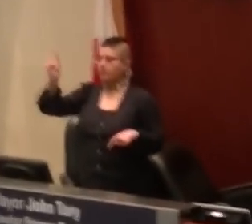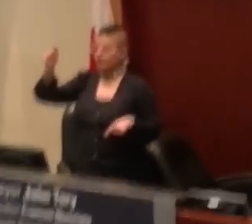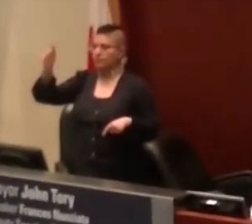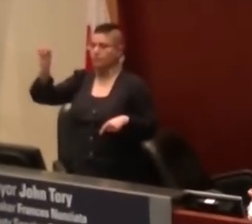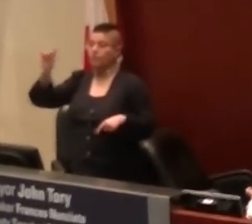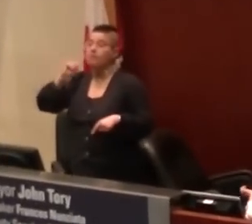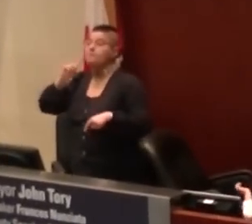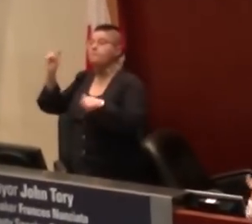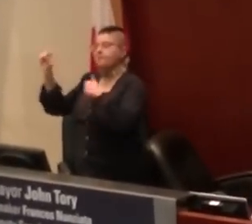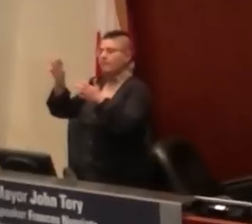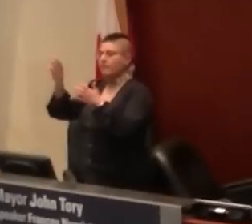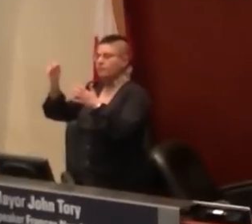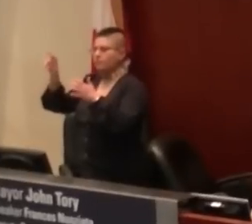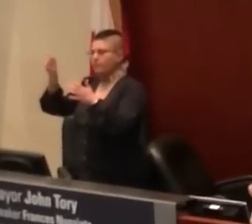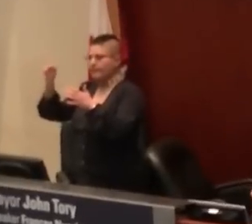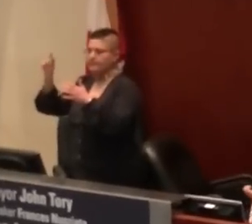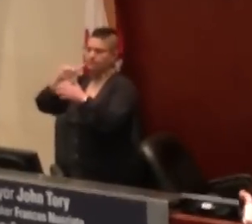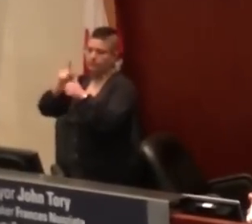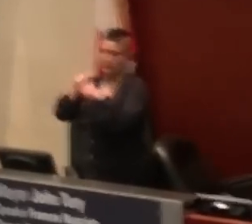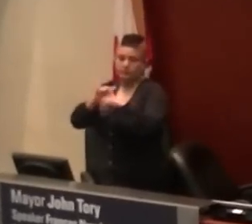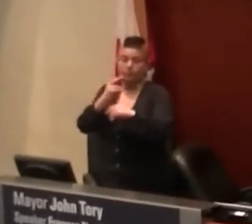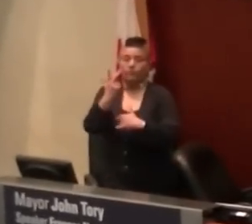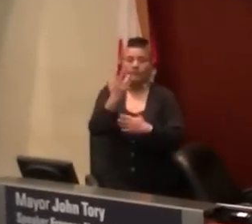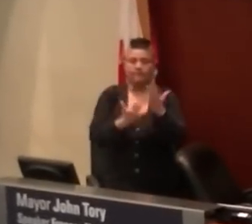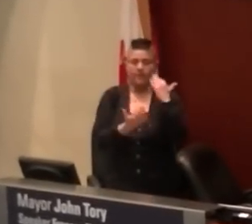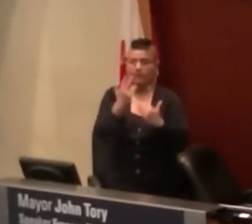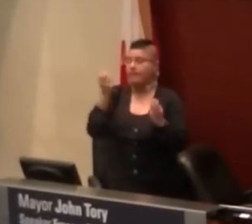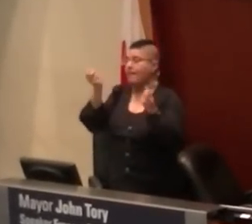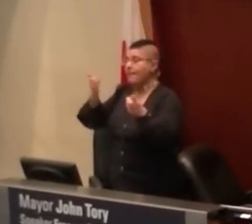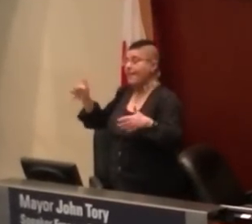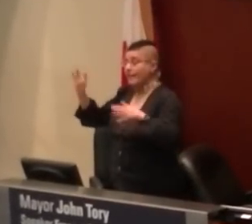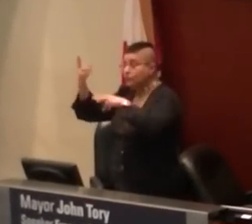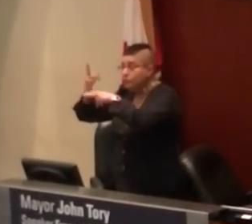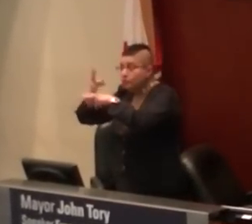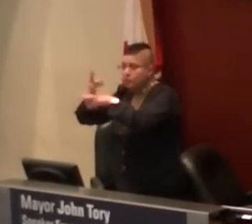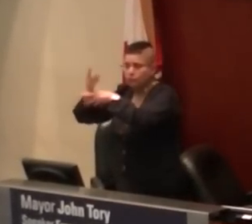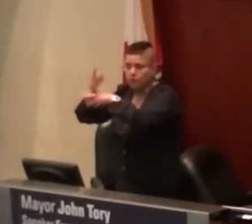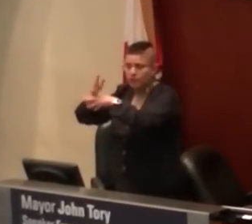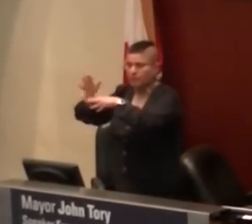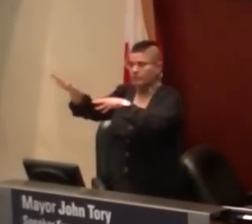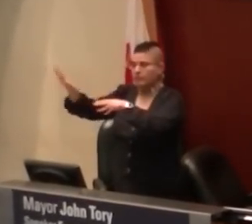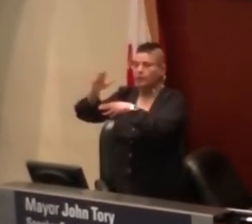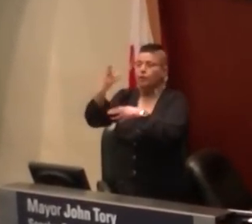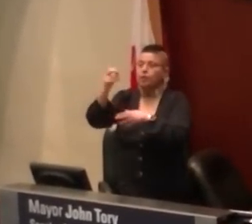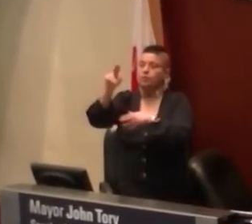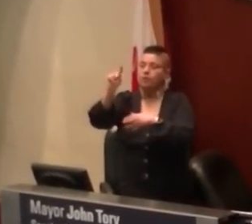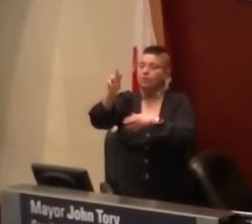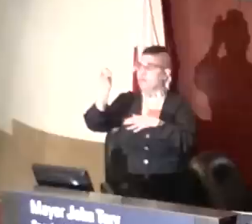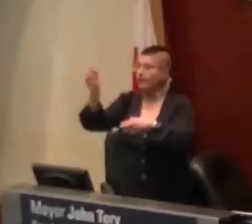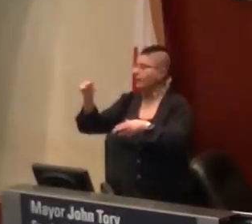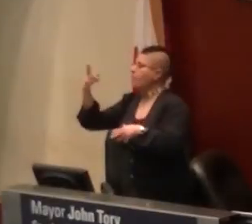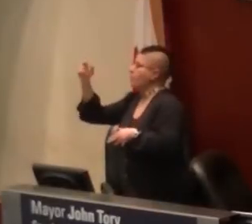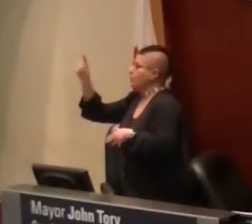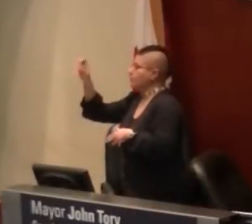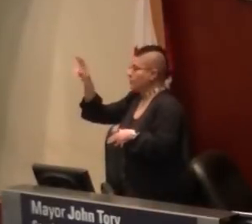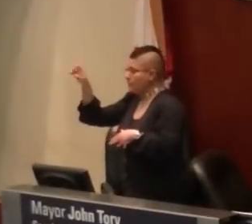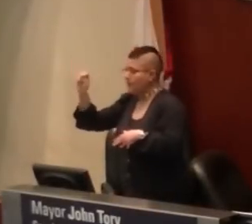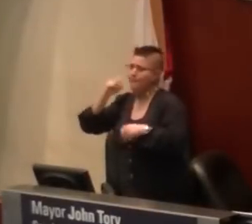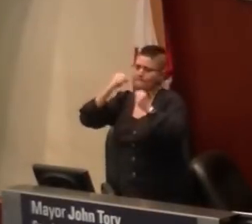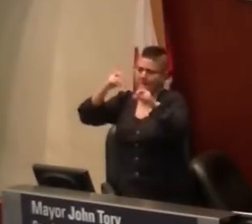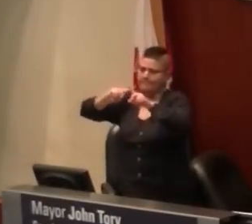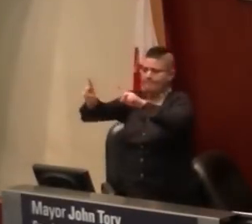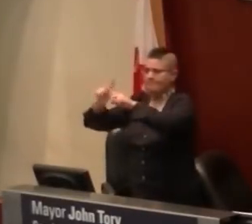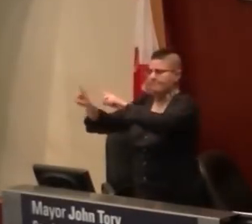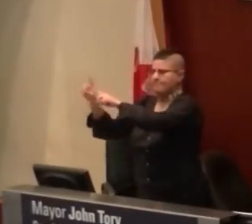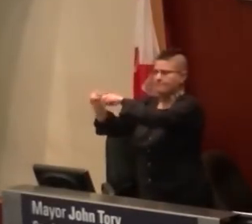of the New Credit First Nations, Three Fires Territory, land that was used and shared over time by the Huron-Wendat, the Haudenosaunee, and many others,